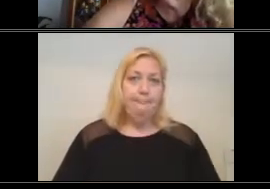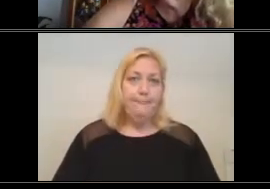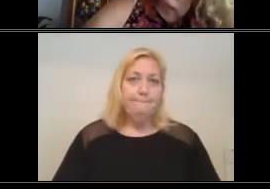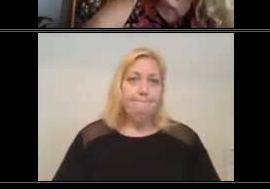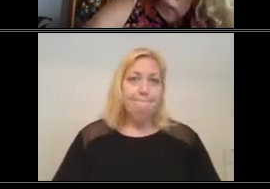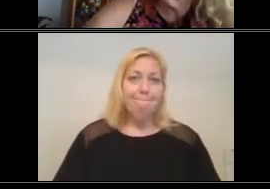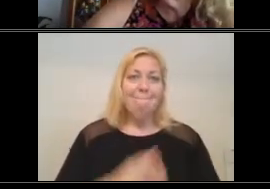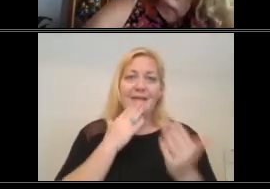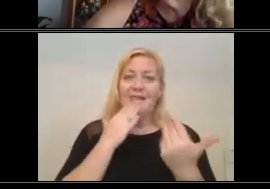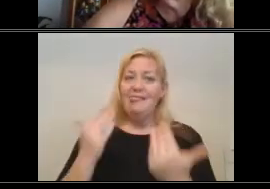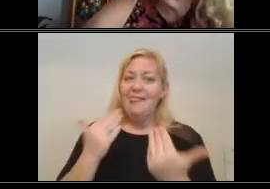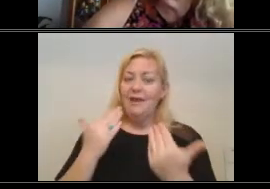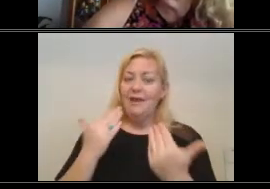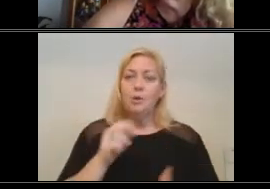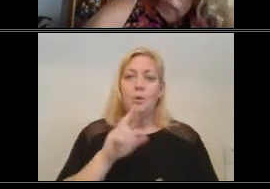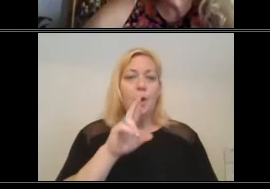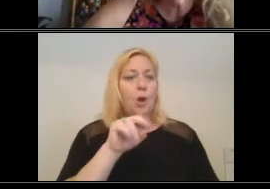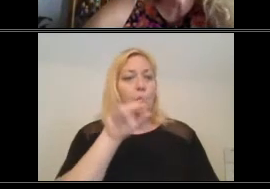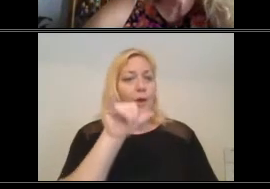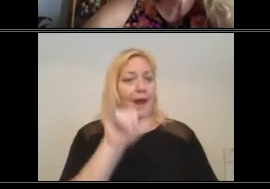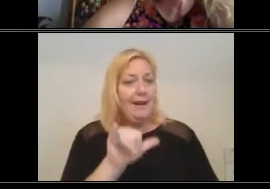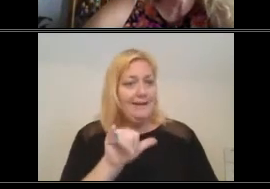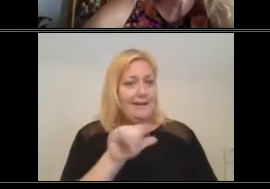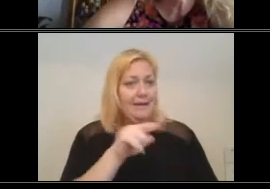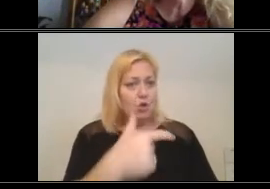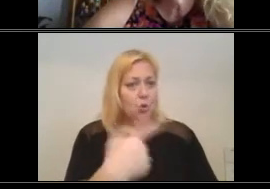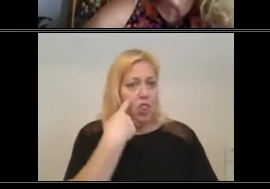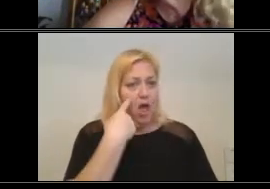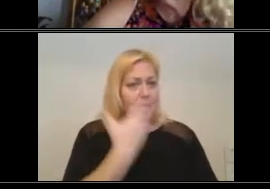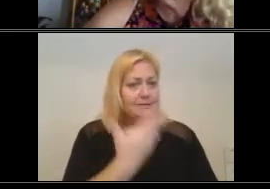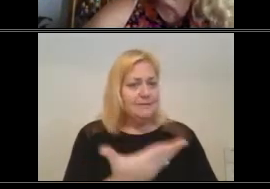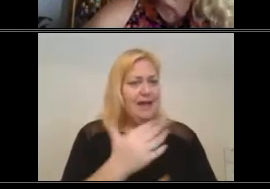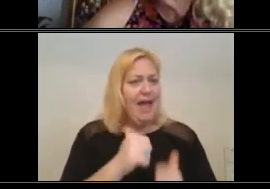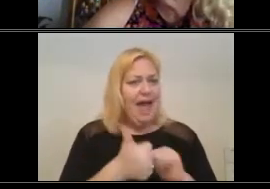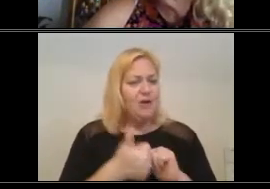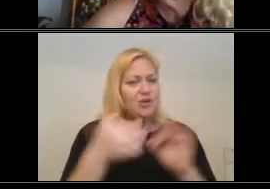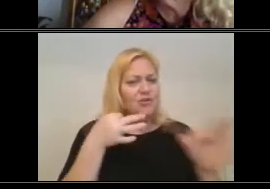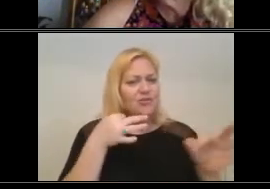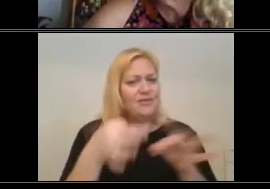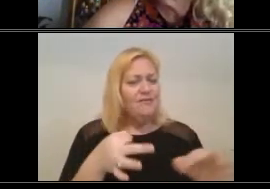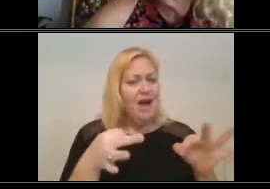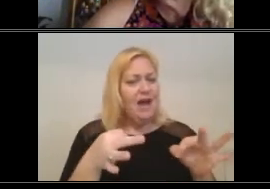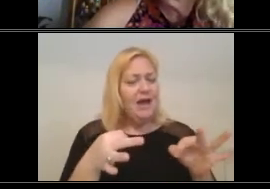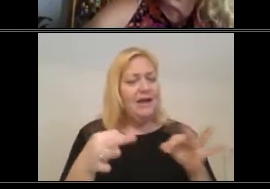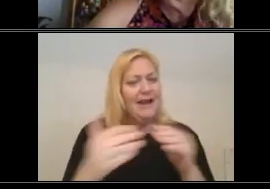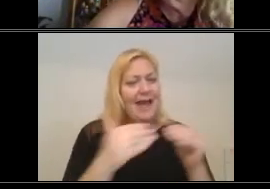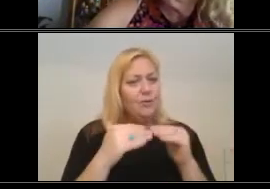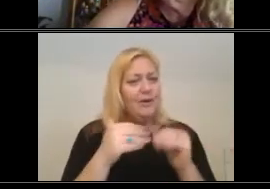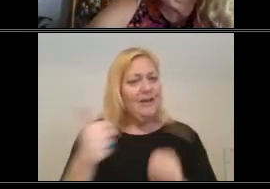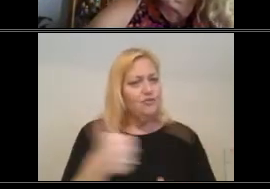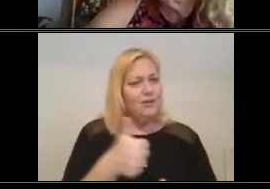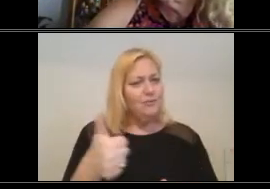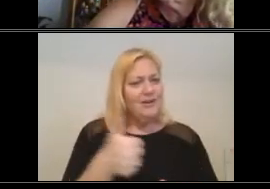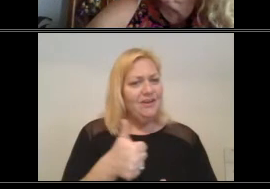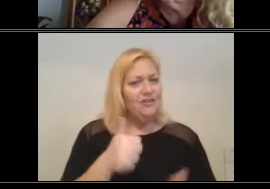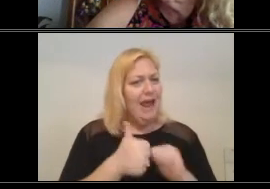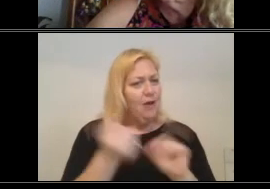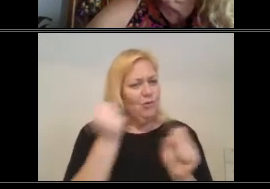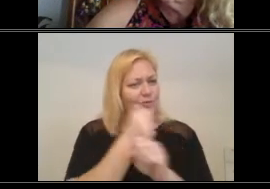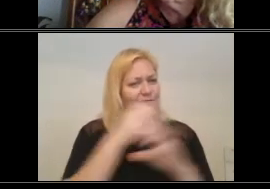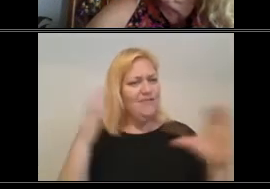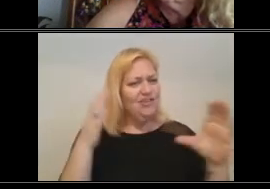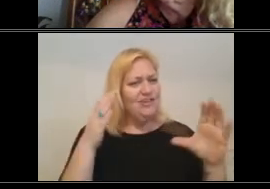Thank you. Randy, your thoughts on how do you define equity in transportation, and how do you envision an